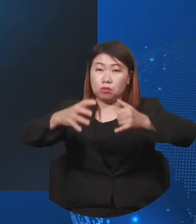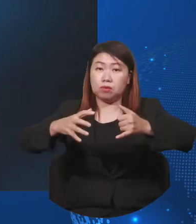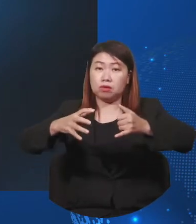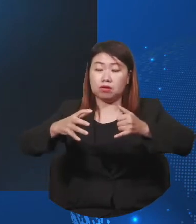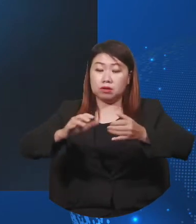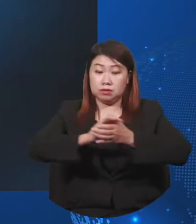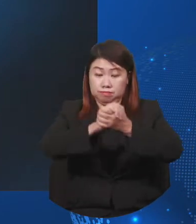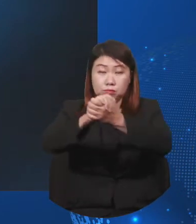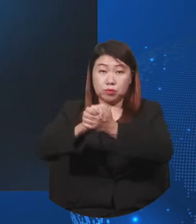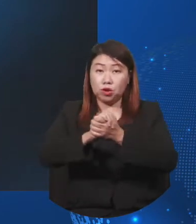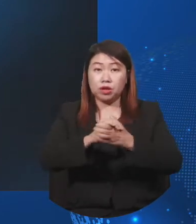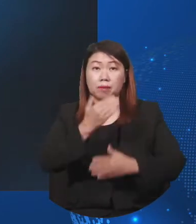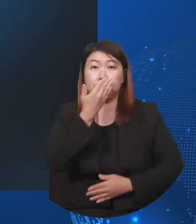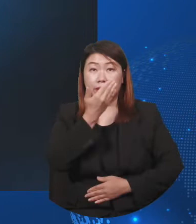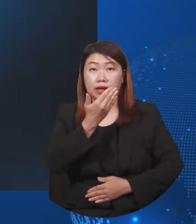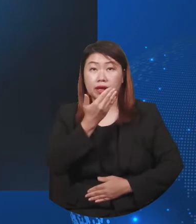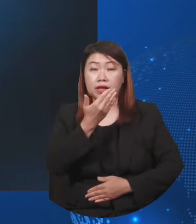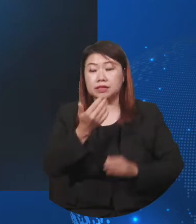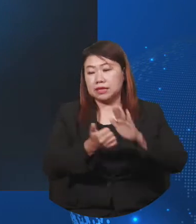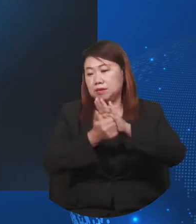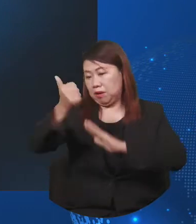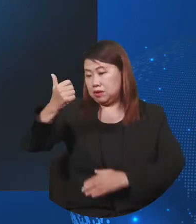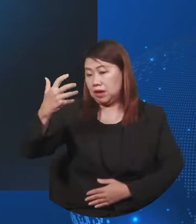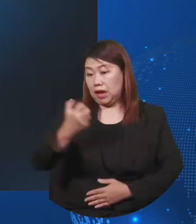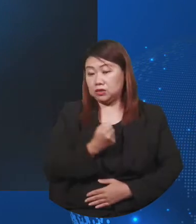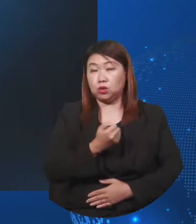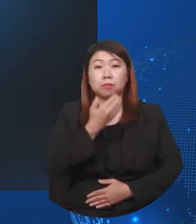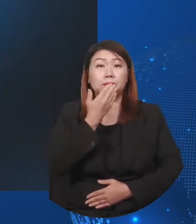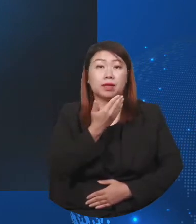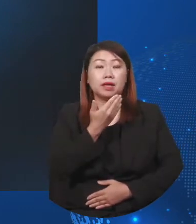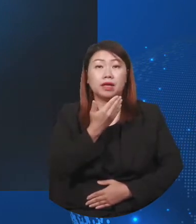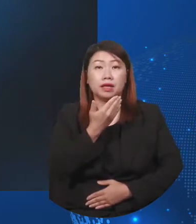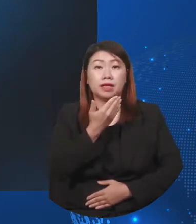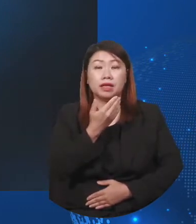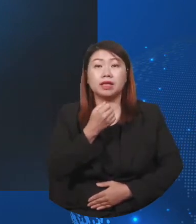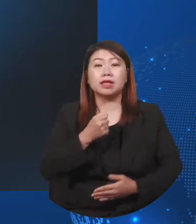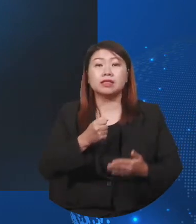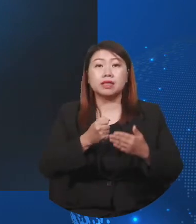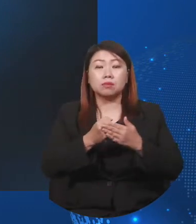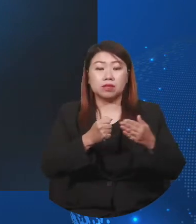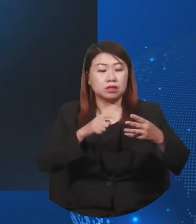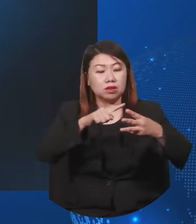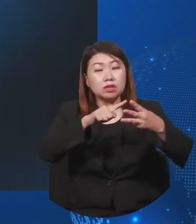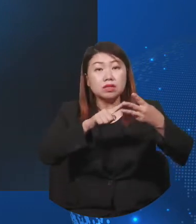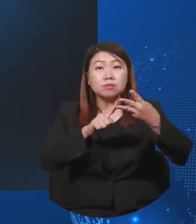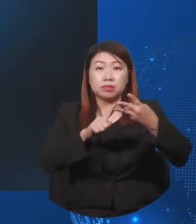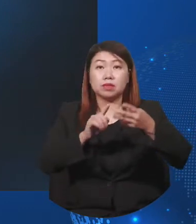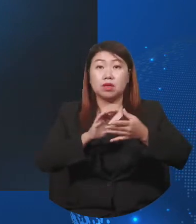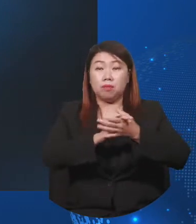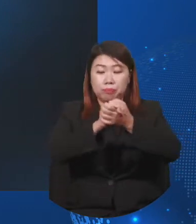this context, we talked about South-South and triangular cooperation. I think, yes,